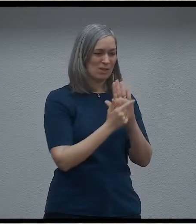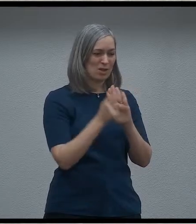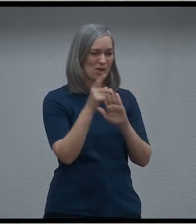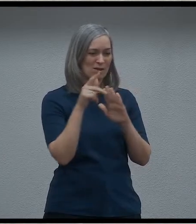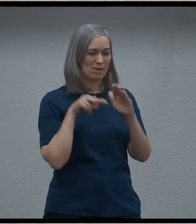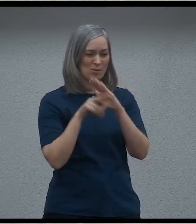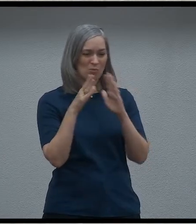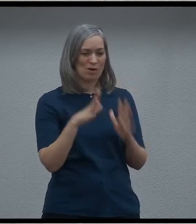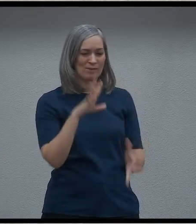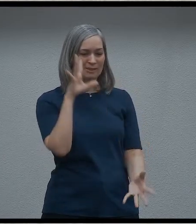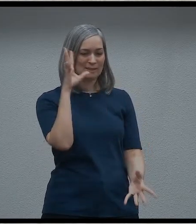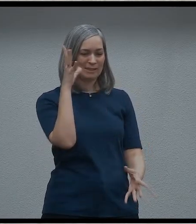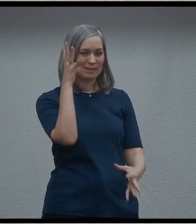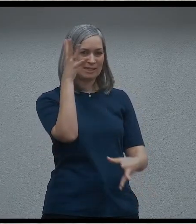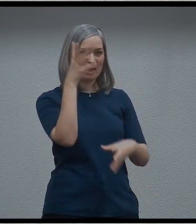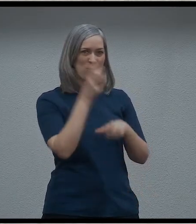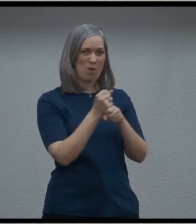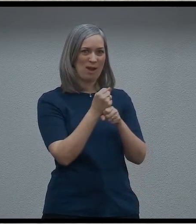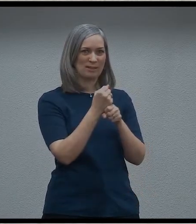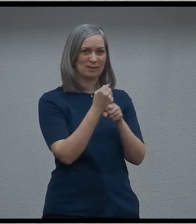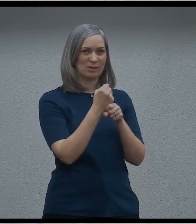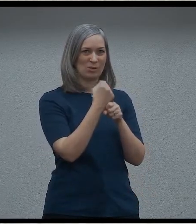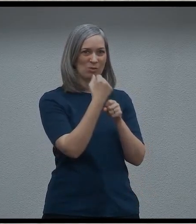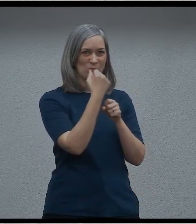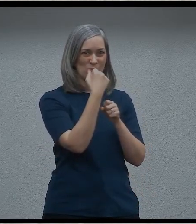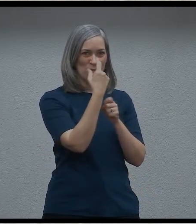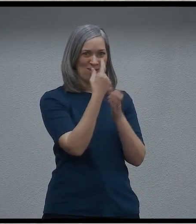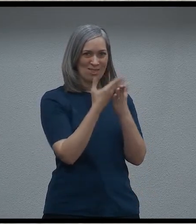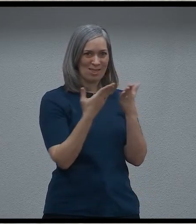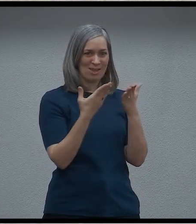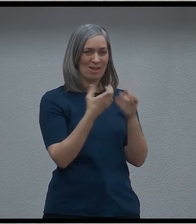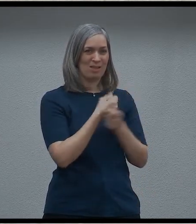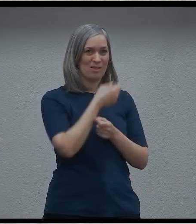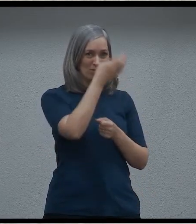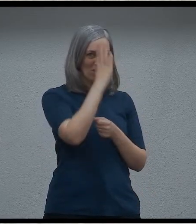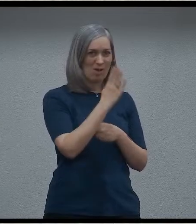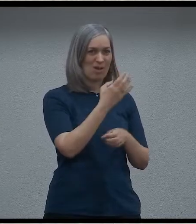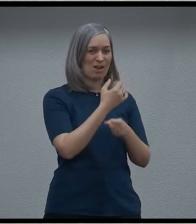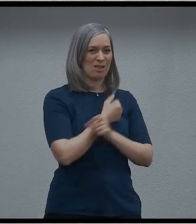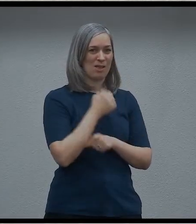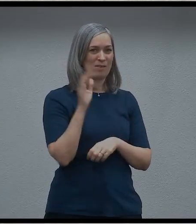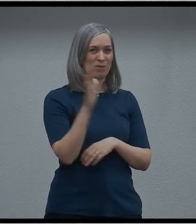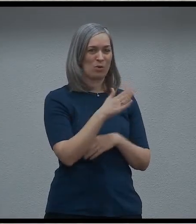prophets? He said to love God and to love your neighbor as yourself.